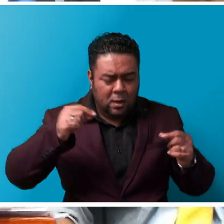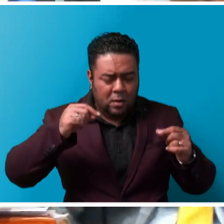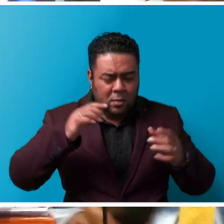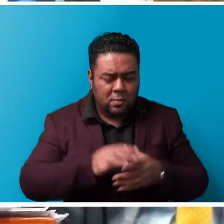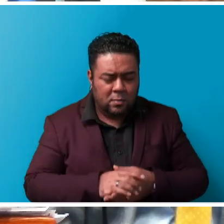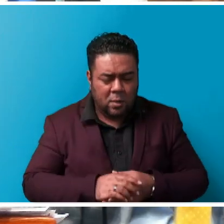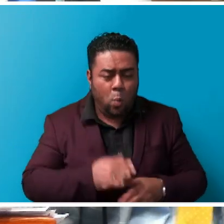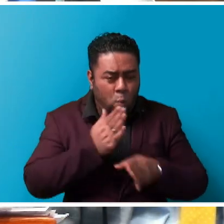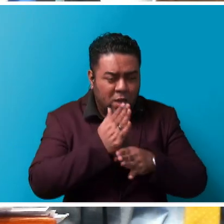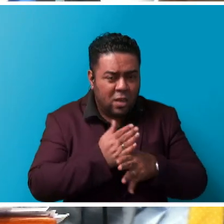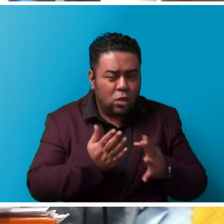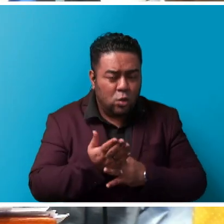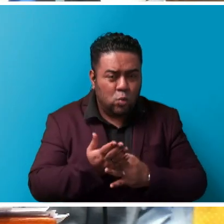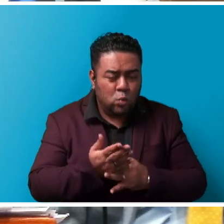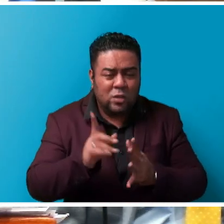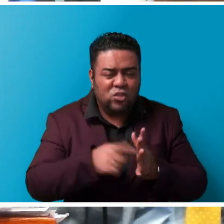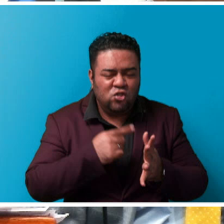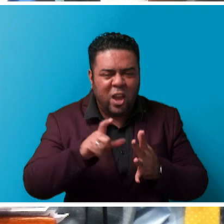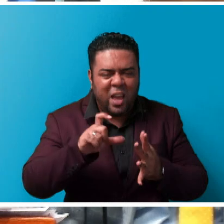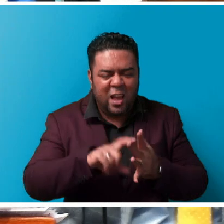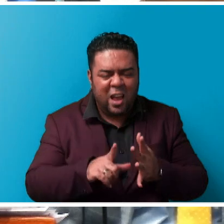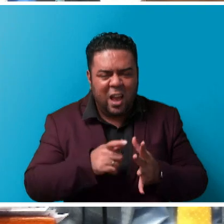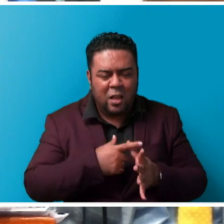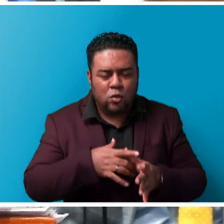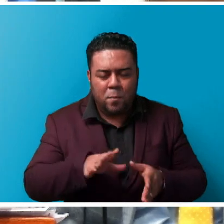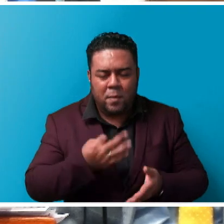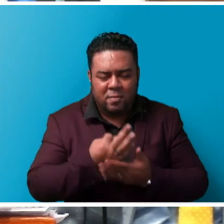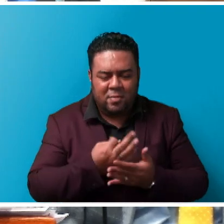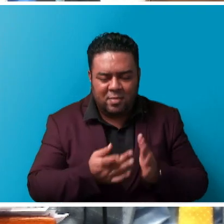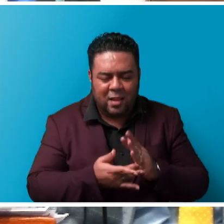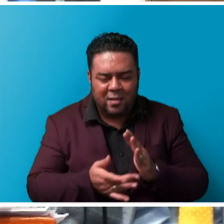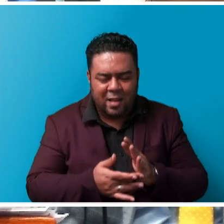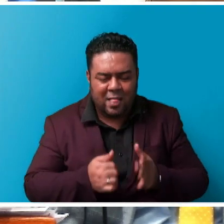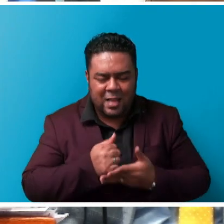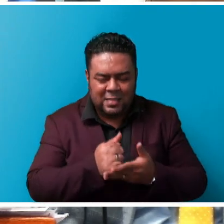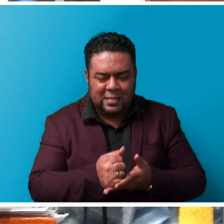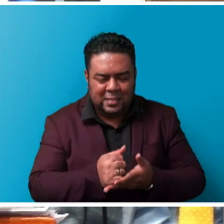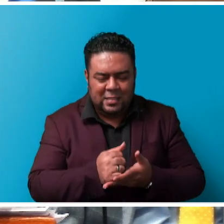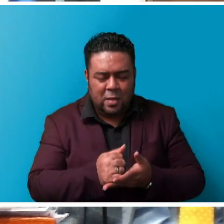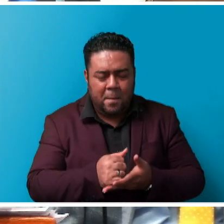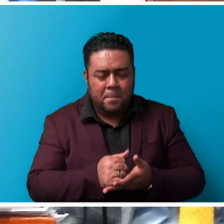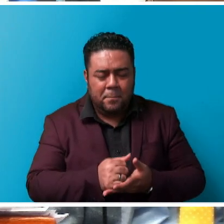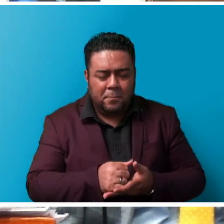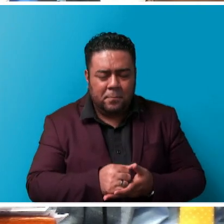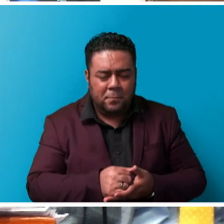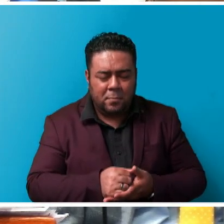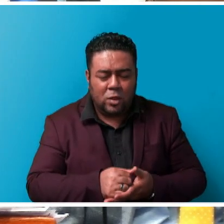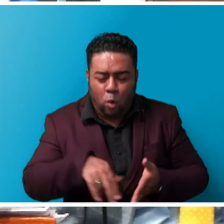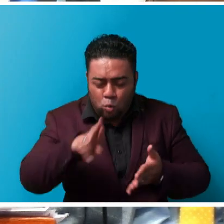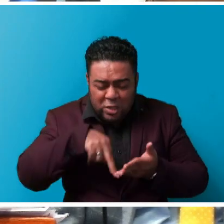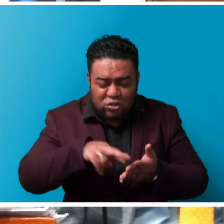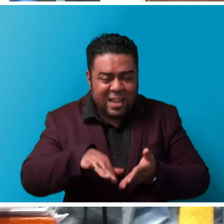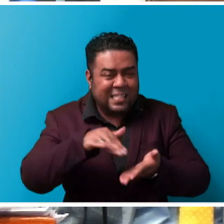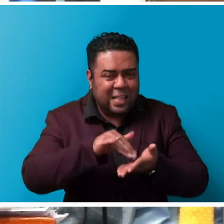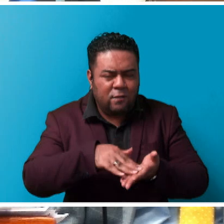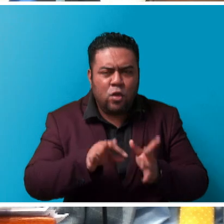working through JICA, for committing to provide the financial and technical assistance for the proposed establishment of a regional center for the improvement